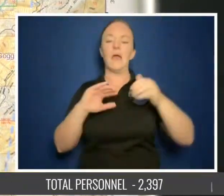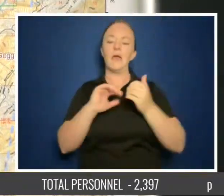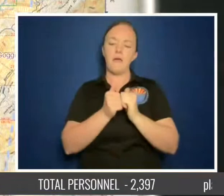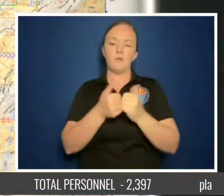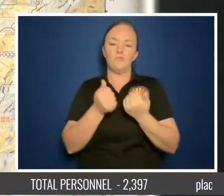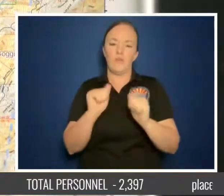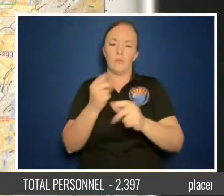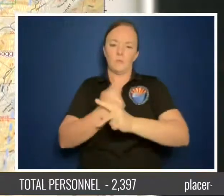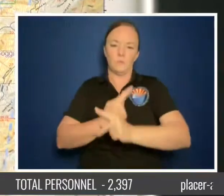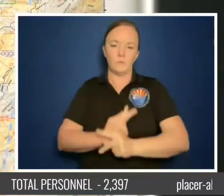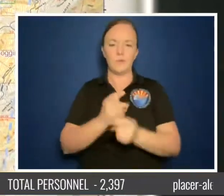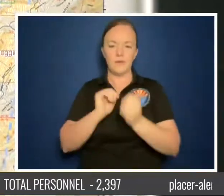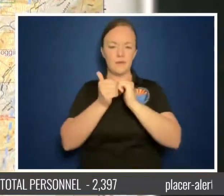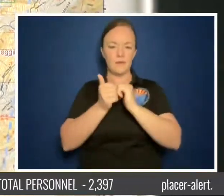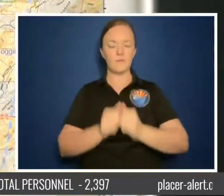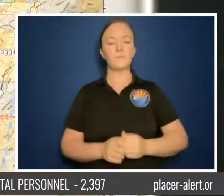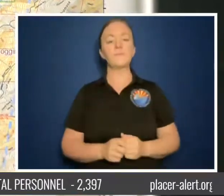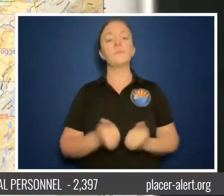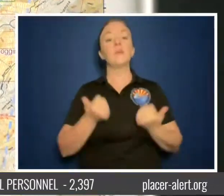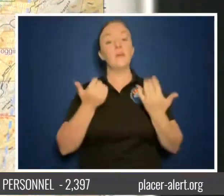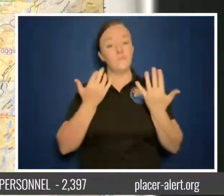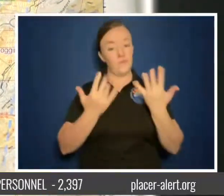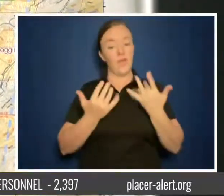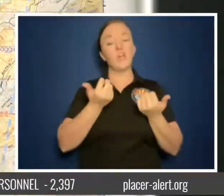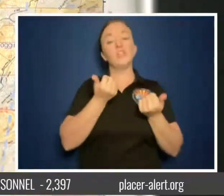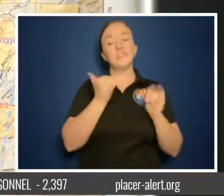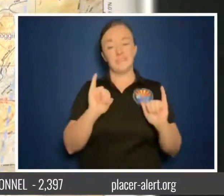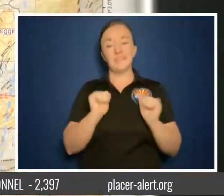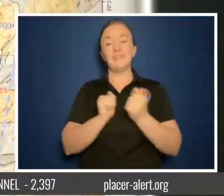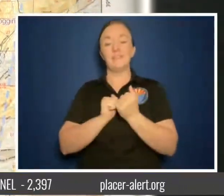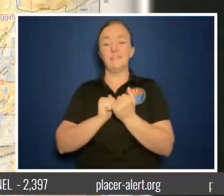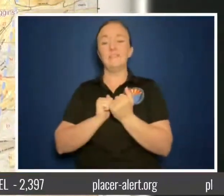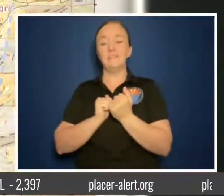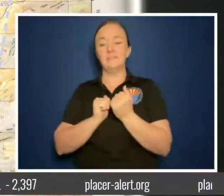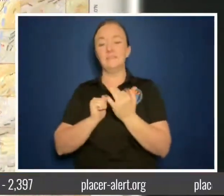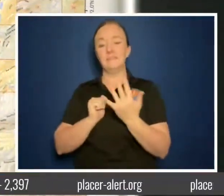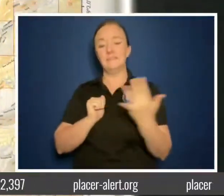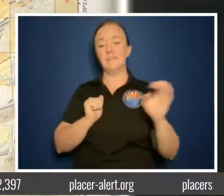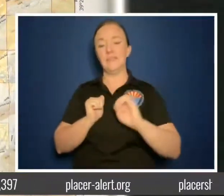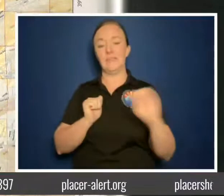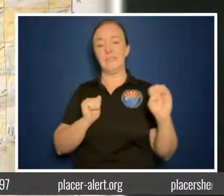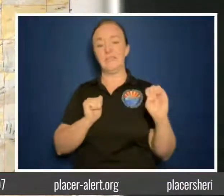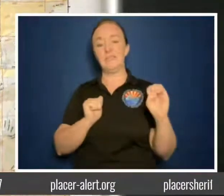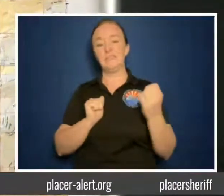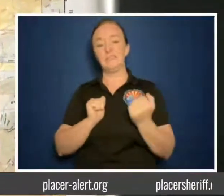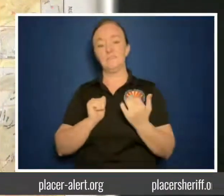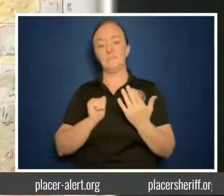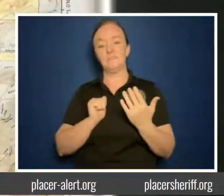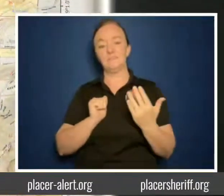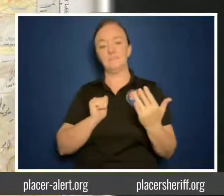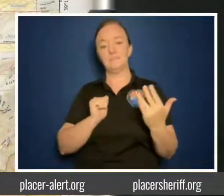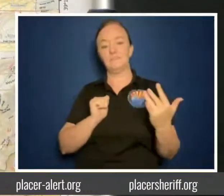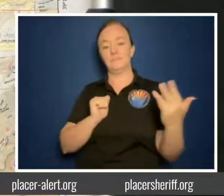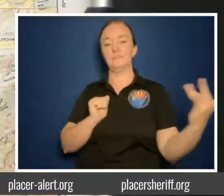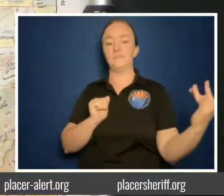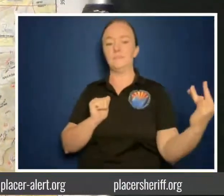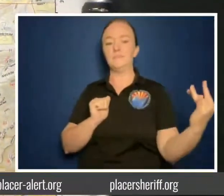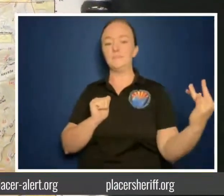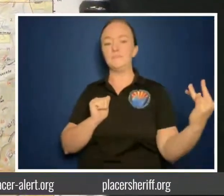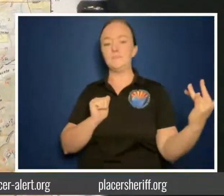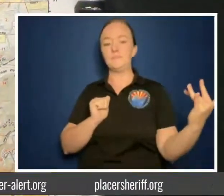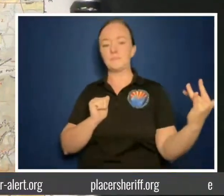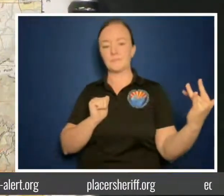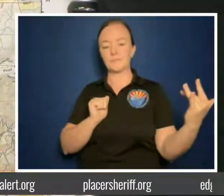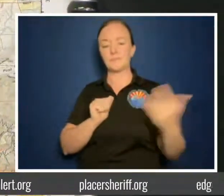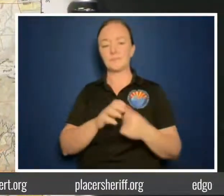to progress to the east, basically all the way across this side. Down into Division